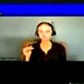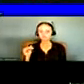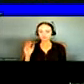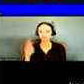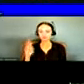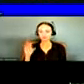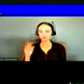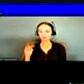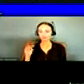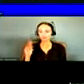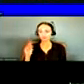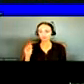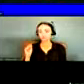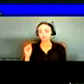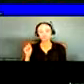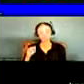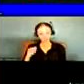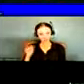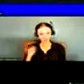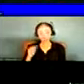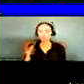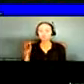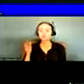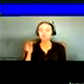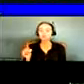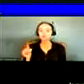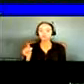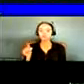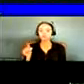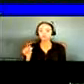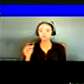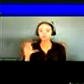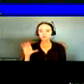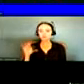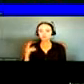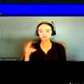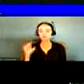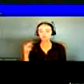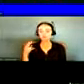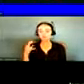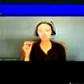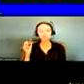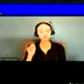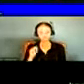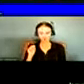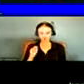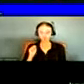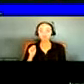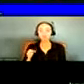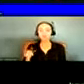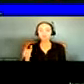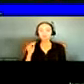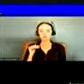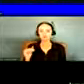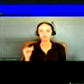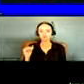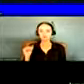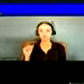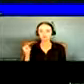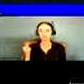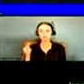Bonds. Yes. Councilmember Bonds votes yes. Councilmember Che. Yes. Councilmember Che votes yes. Councilmember